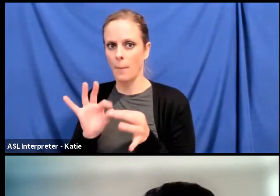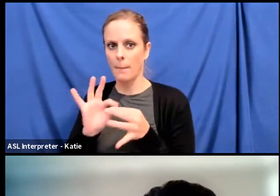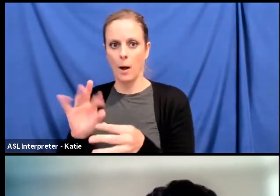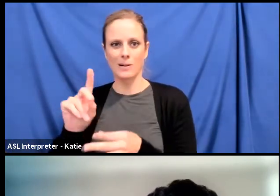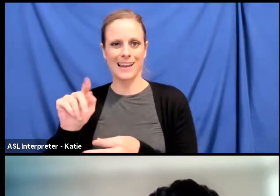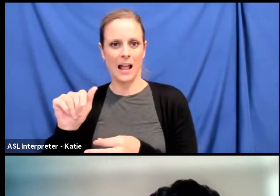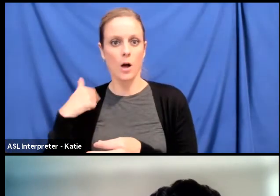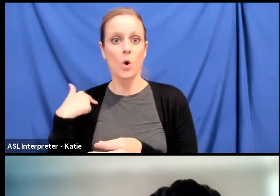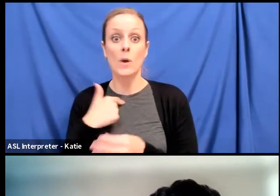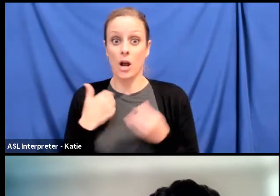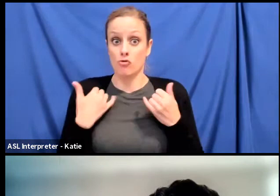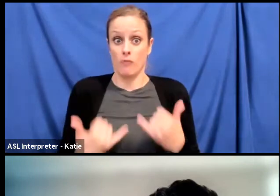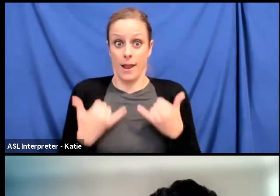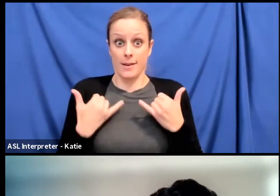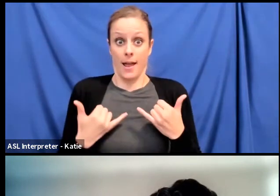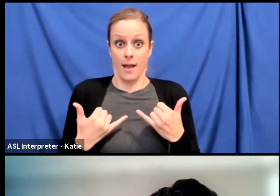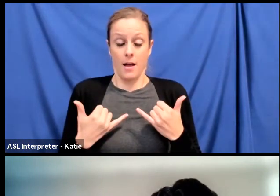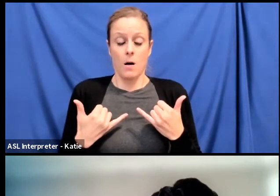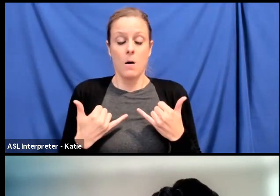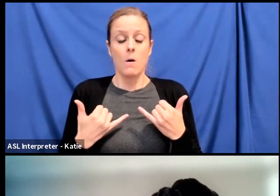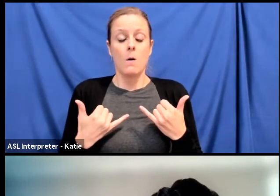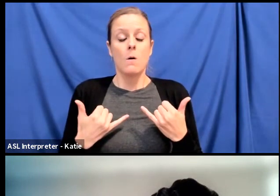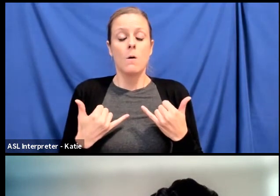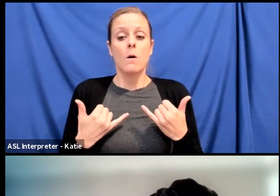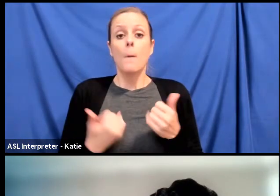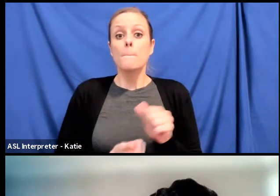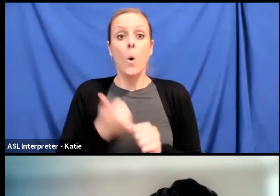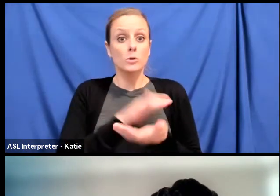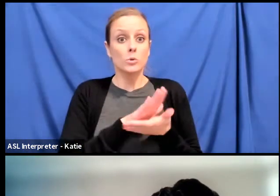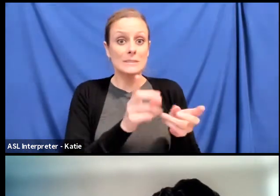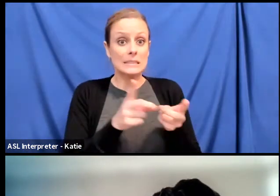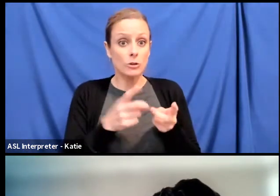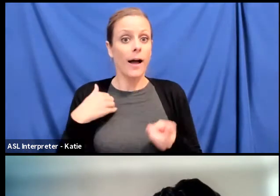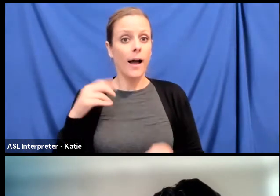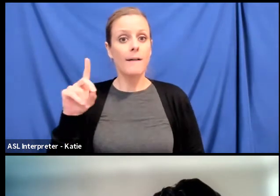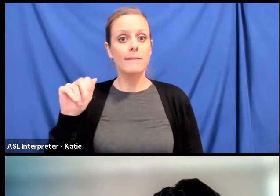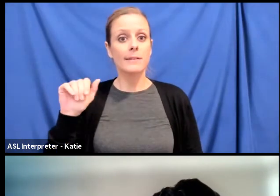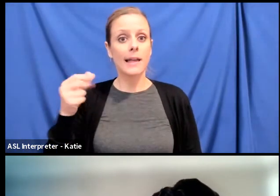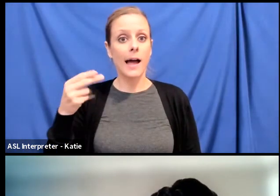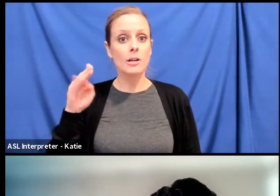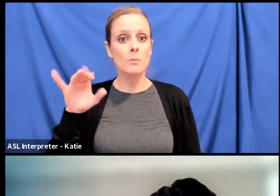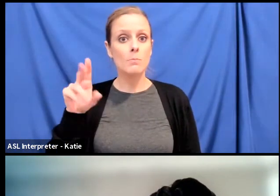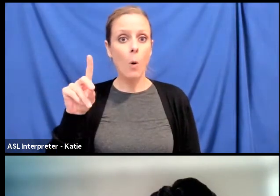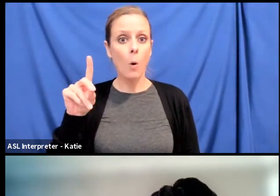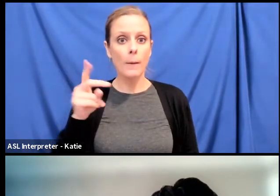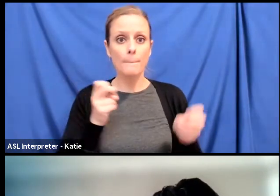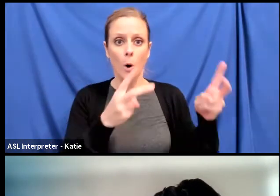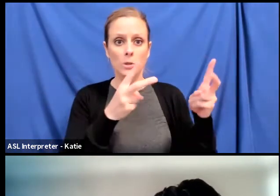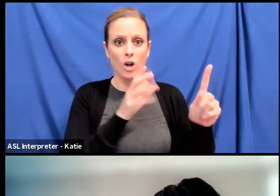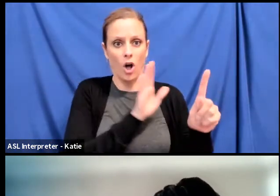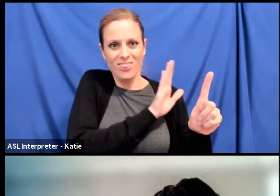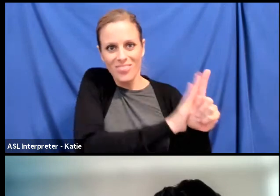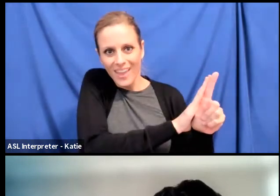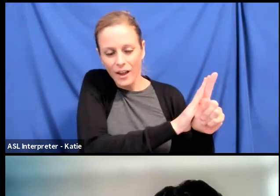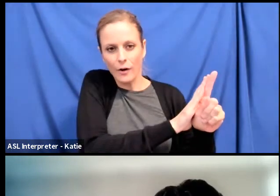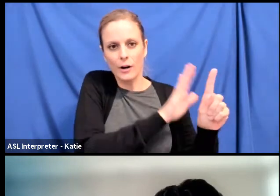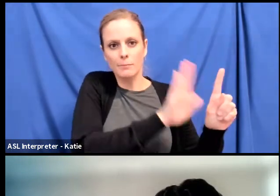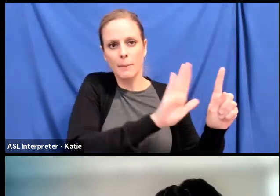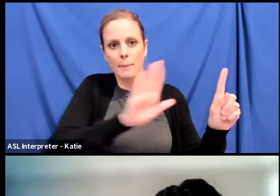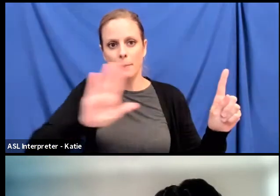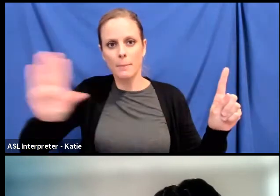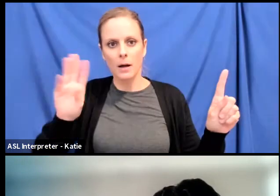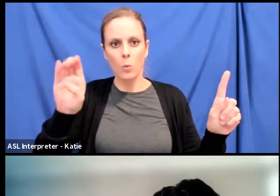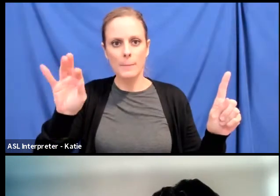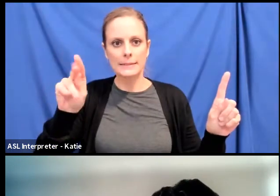We are working right now. Most of our school districts have dashboards posted on their individual websites. They are not